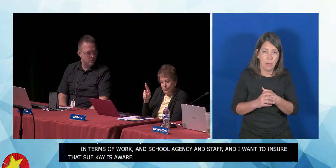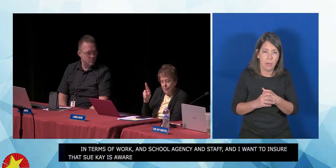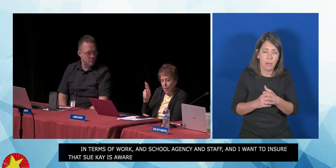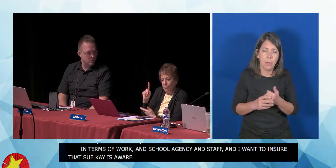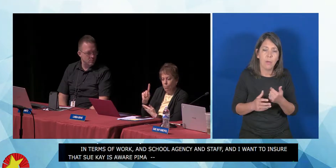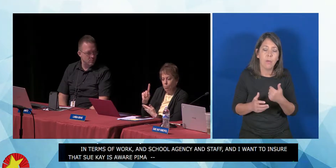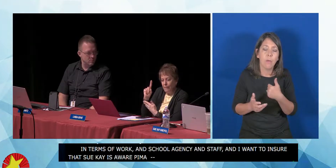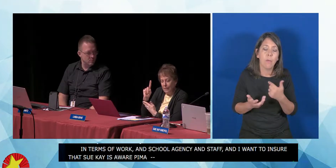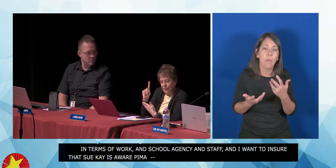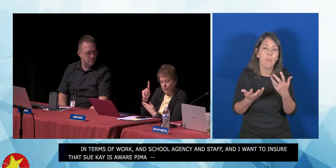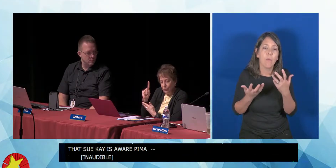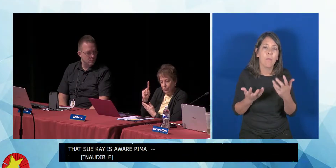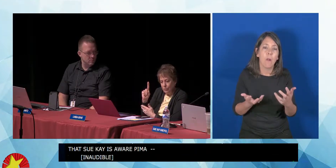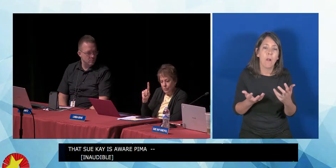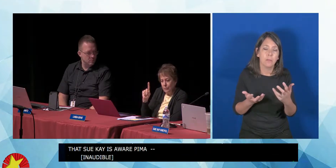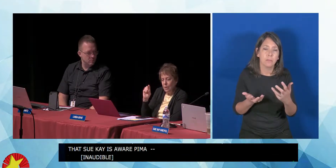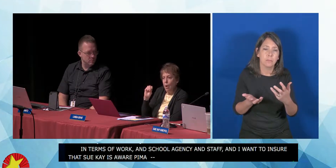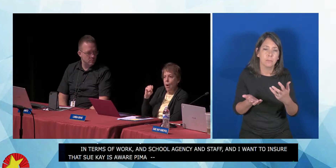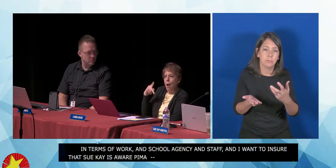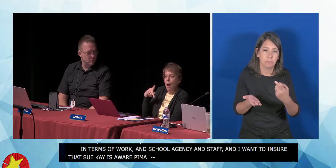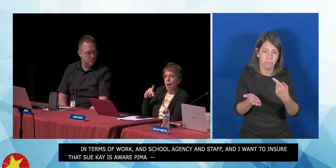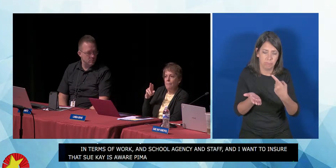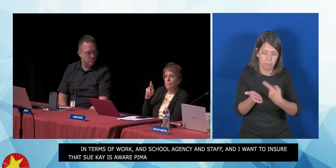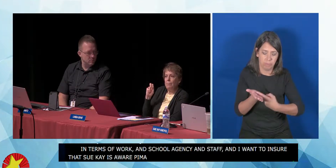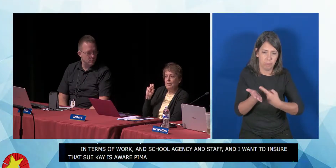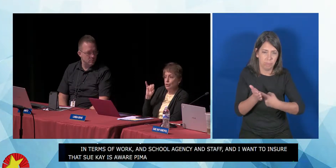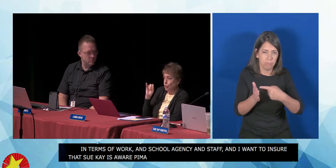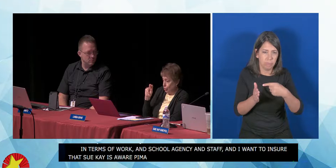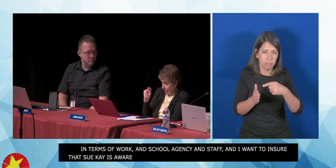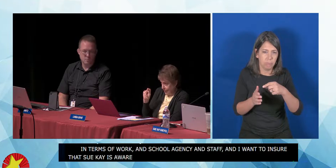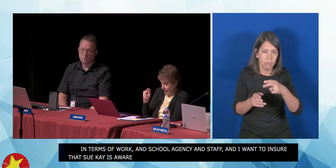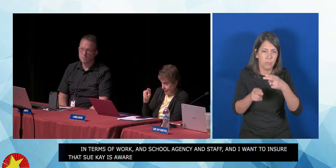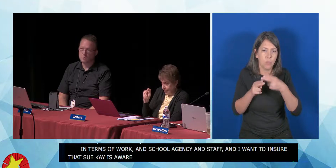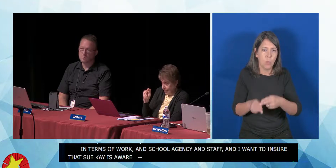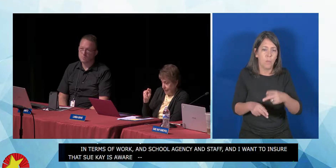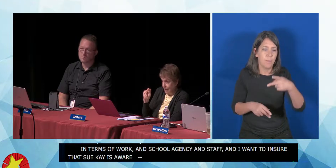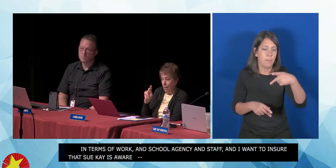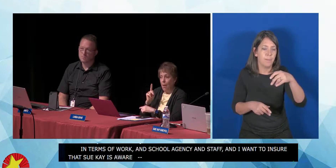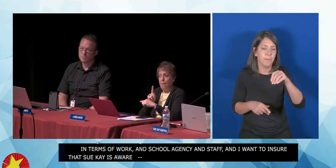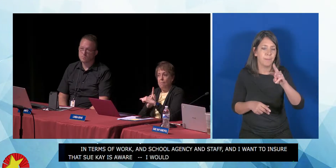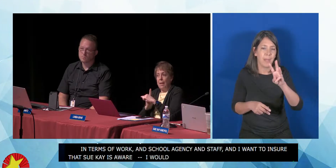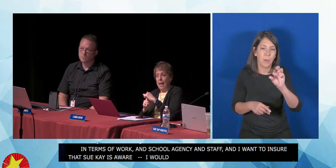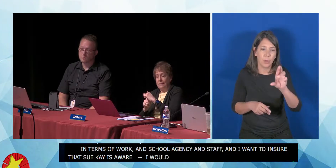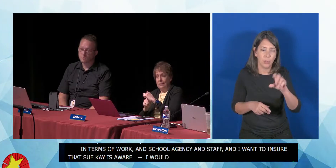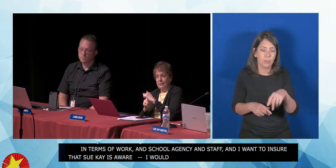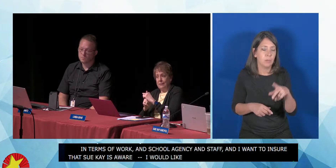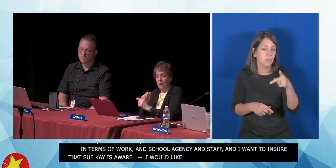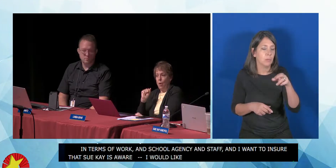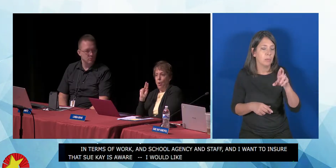I would like to look into what is called power, privilege, and oppression,